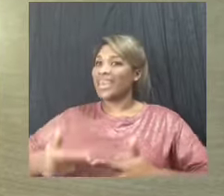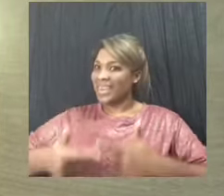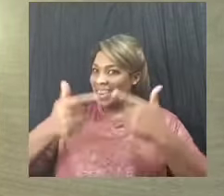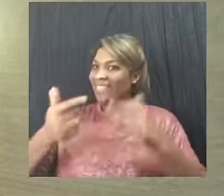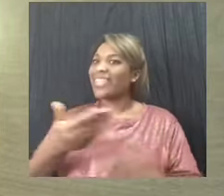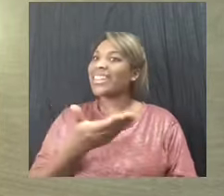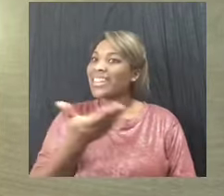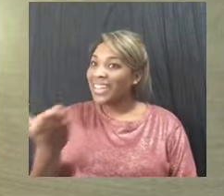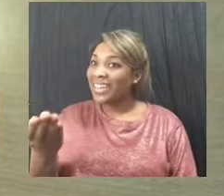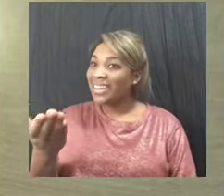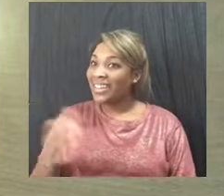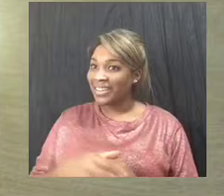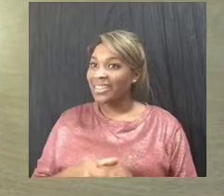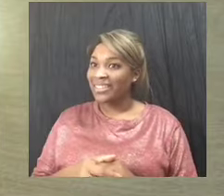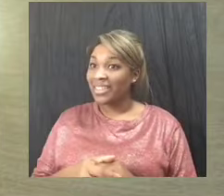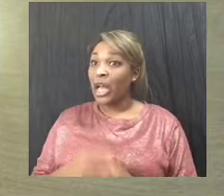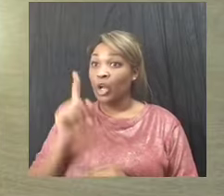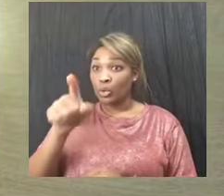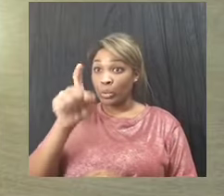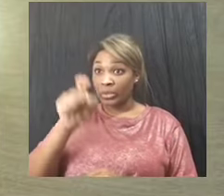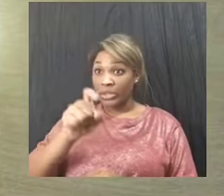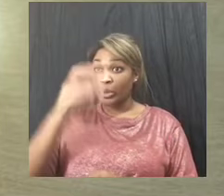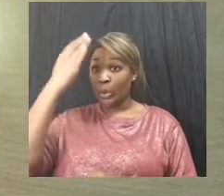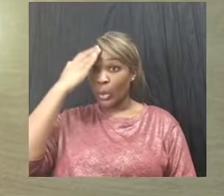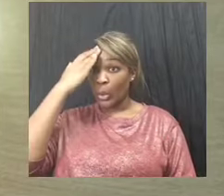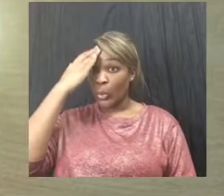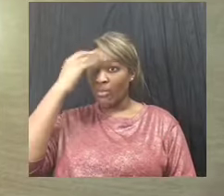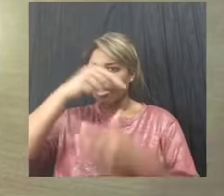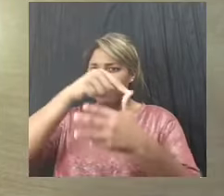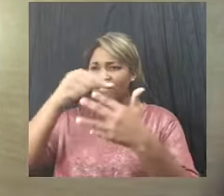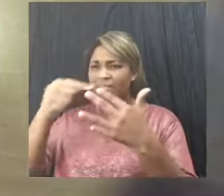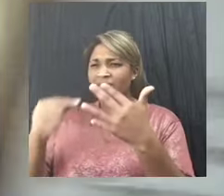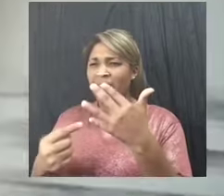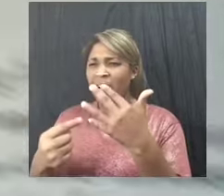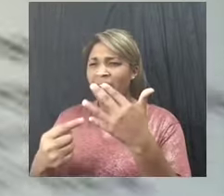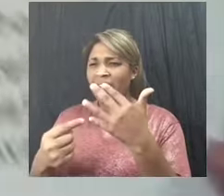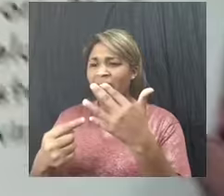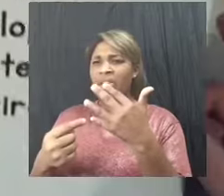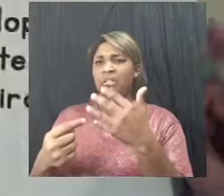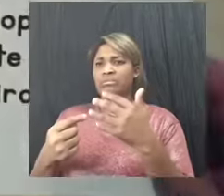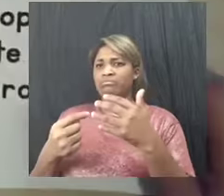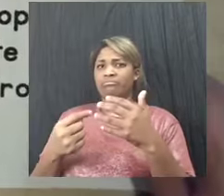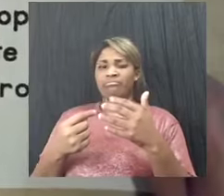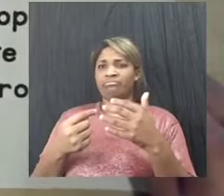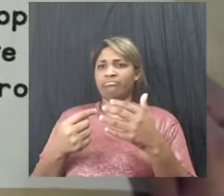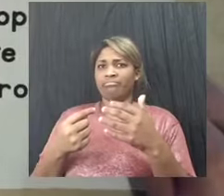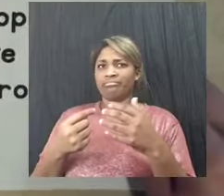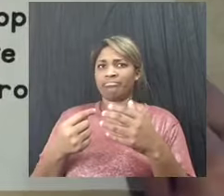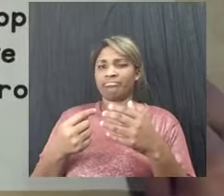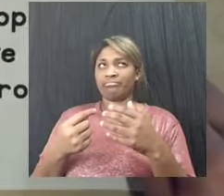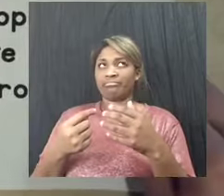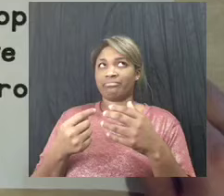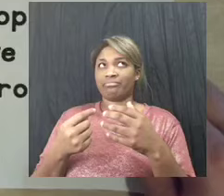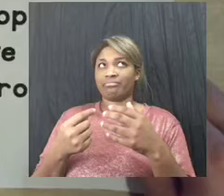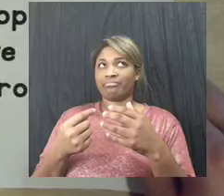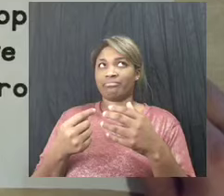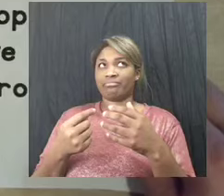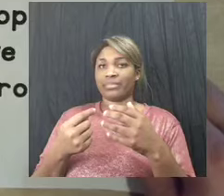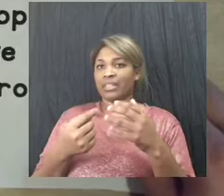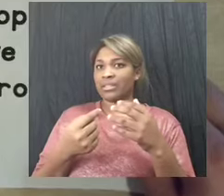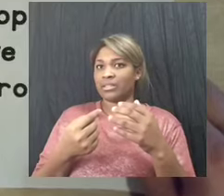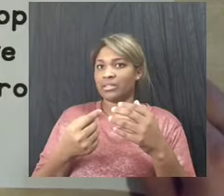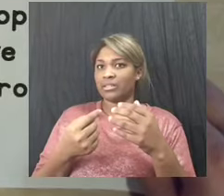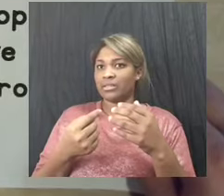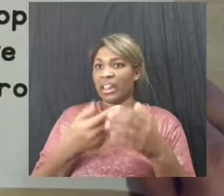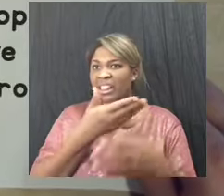need to know the 5 basic functions that living things carry out. So you're going to need to know that they